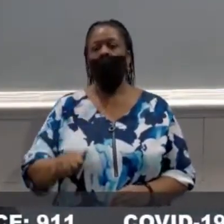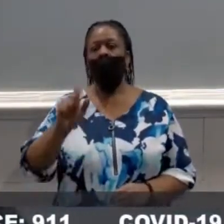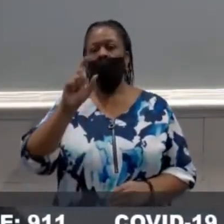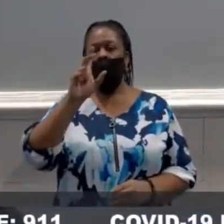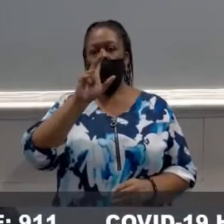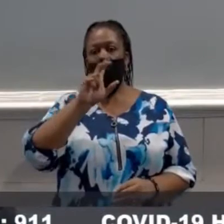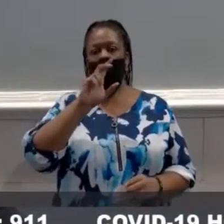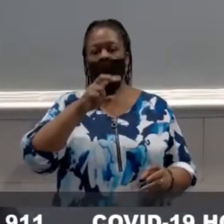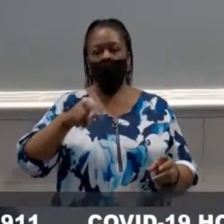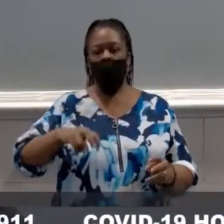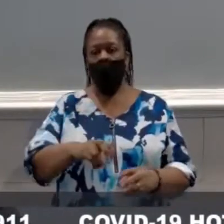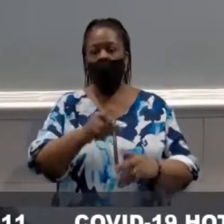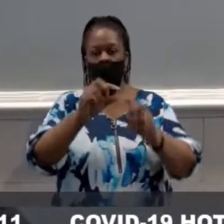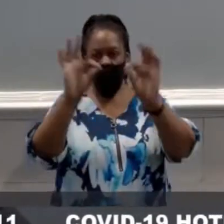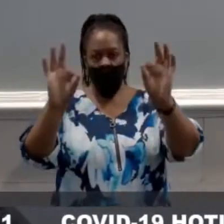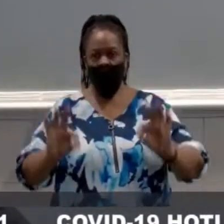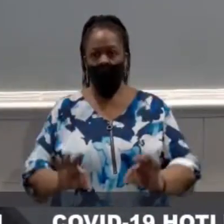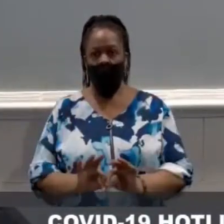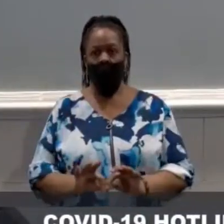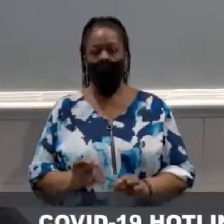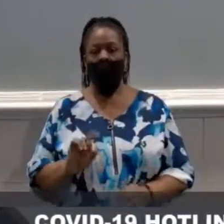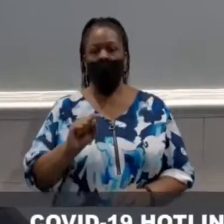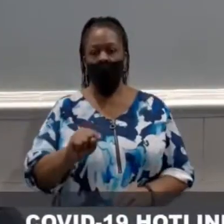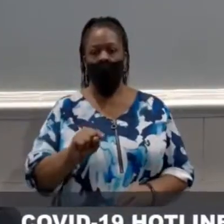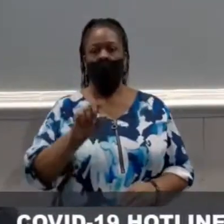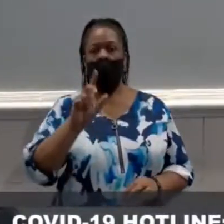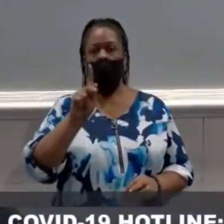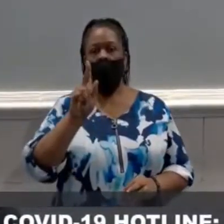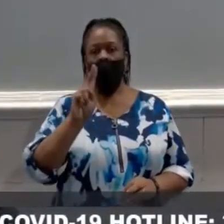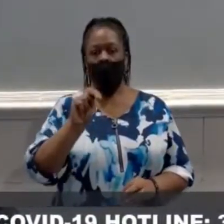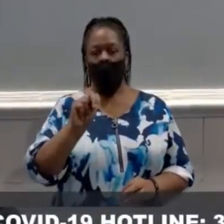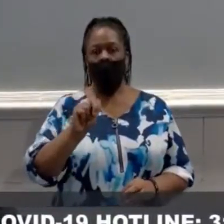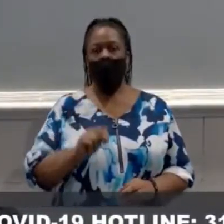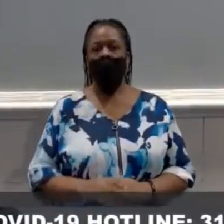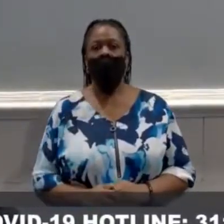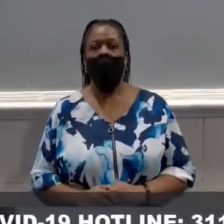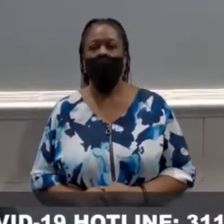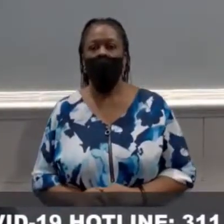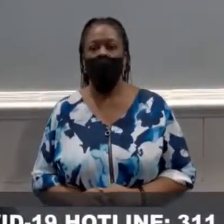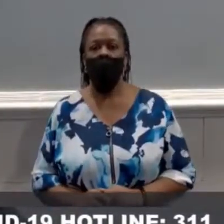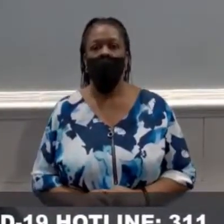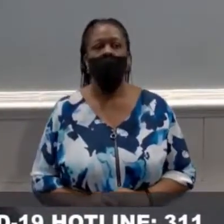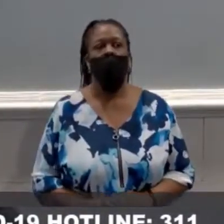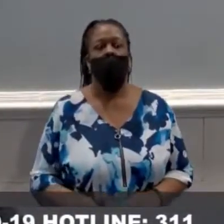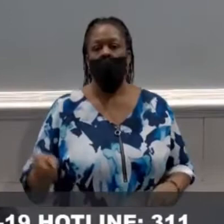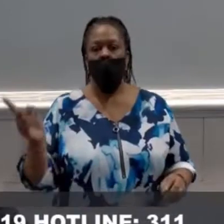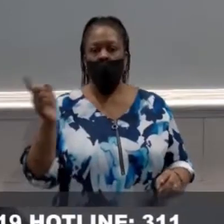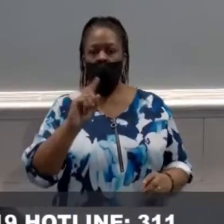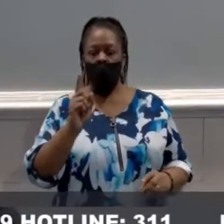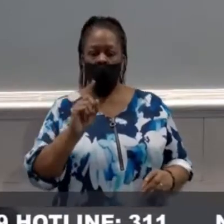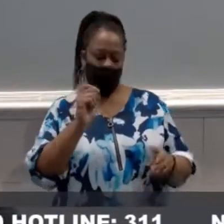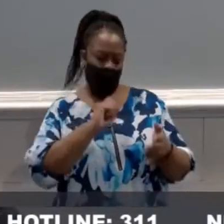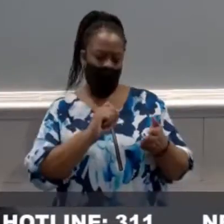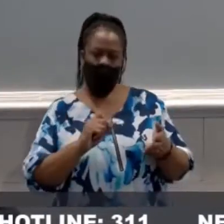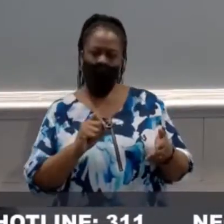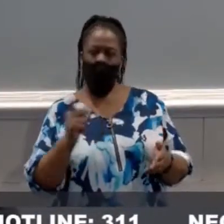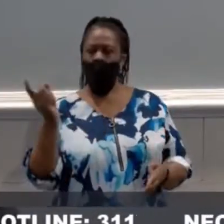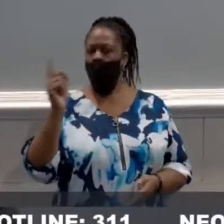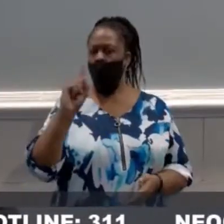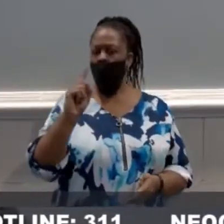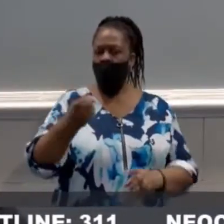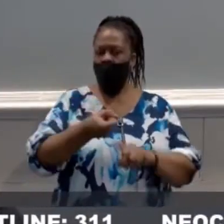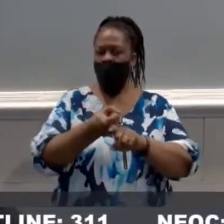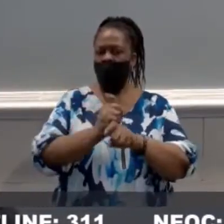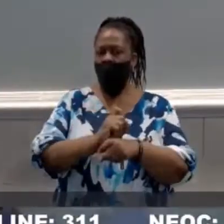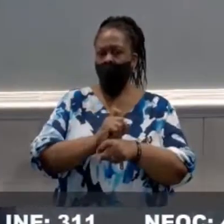knatravelform.kn. One of the first things you'd have to determine is where you're traveling from. Are you traveling within